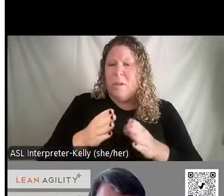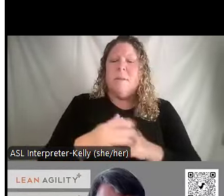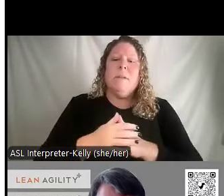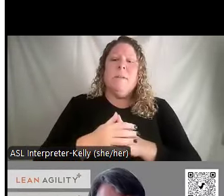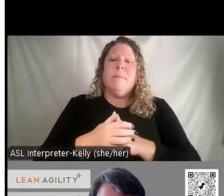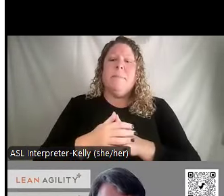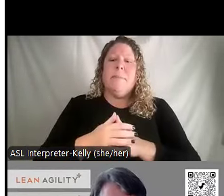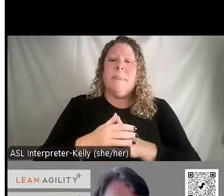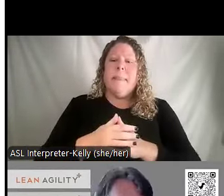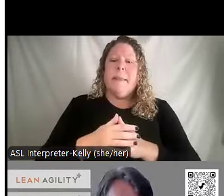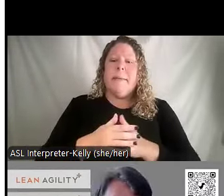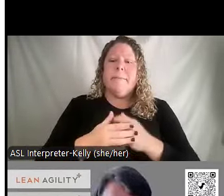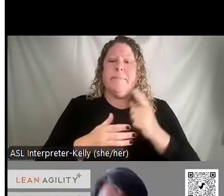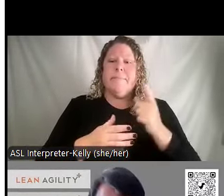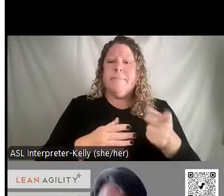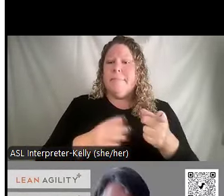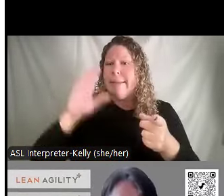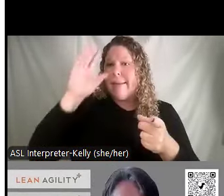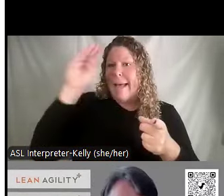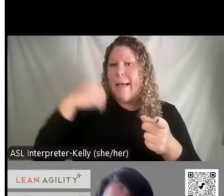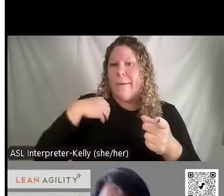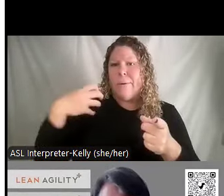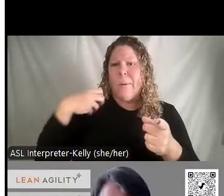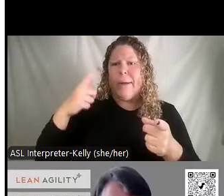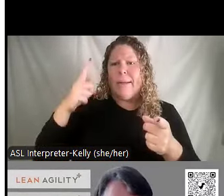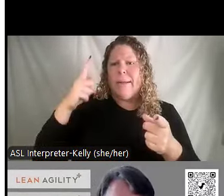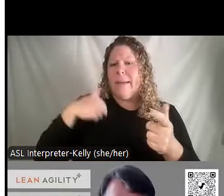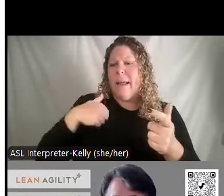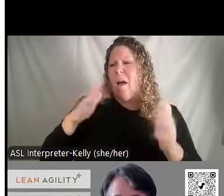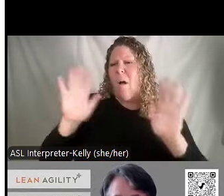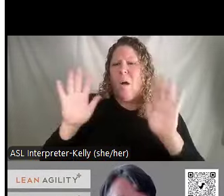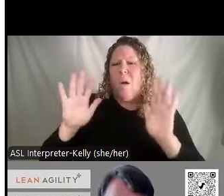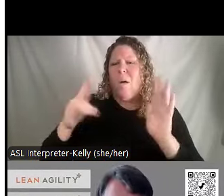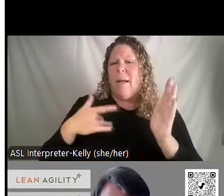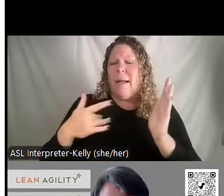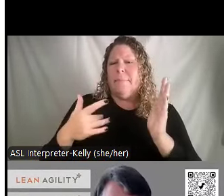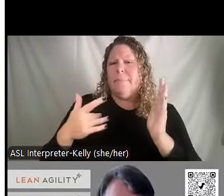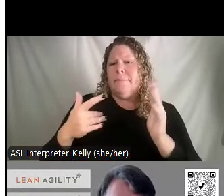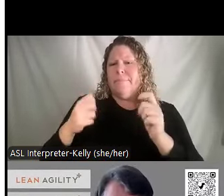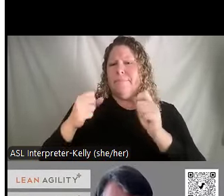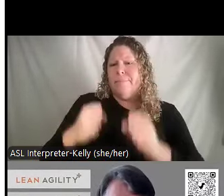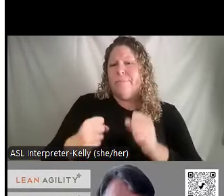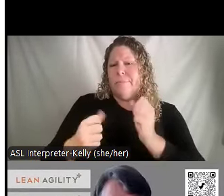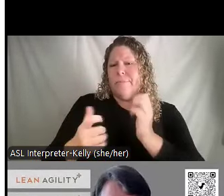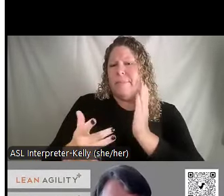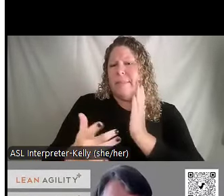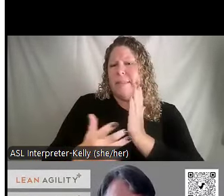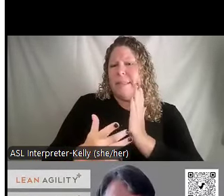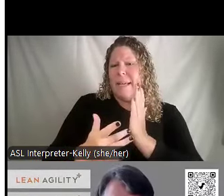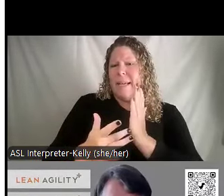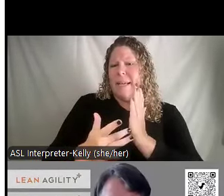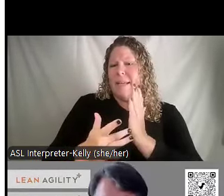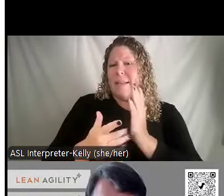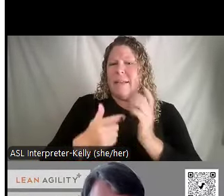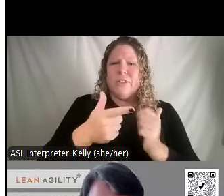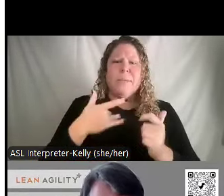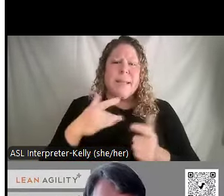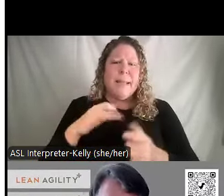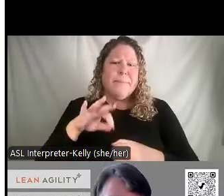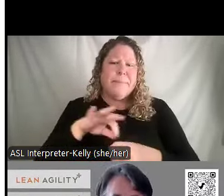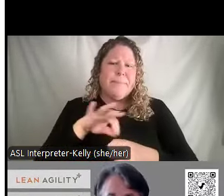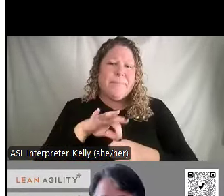was coaching, thought he's too techie for her. She was, she'd pour you tea when you came in her office and all she wanted to